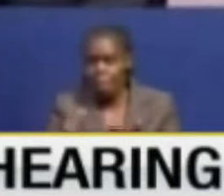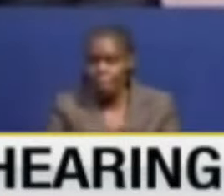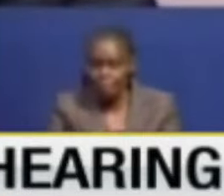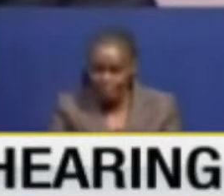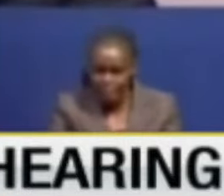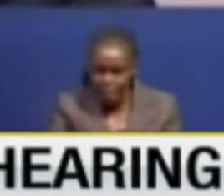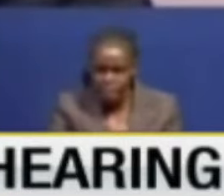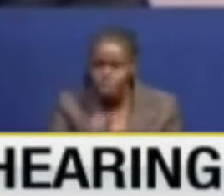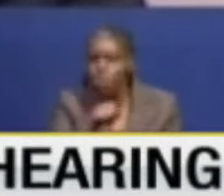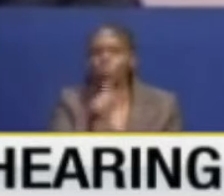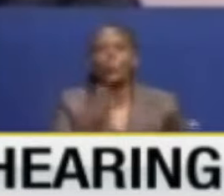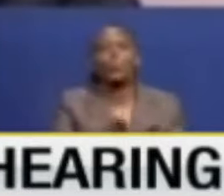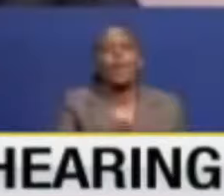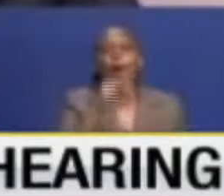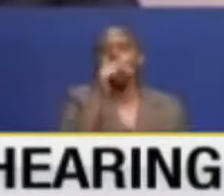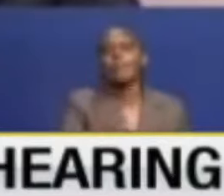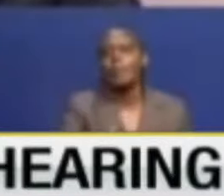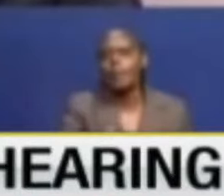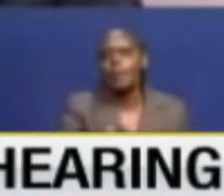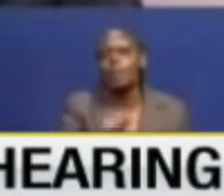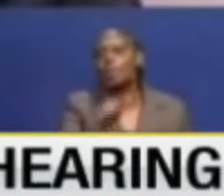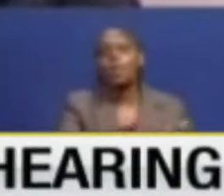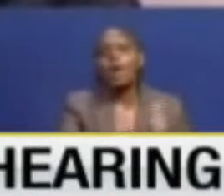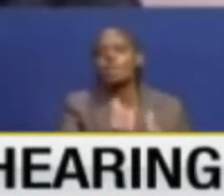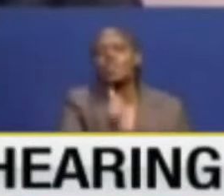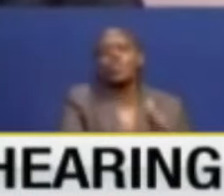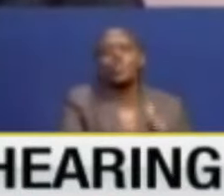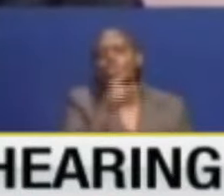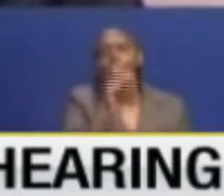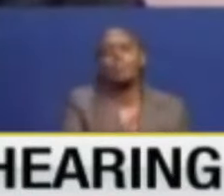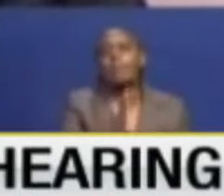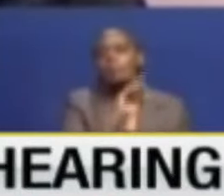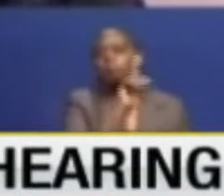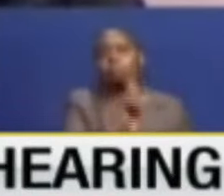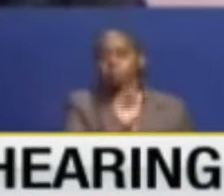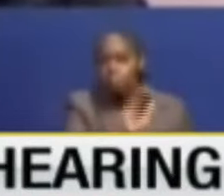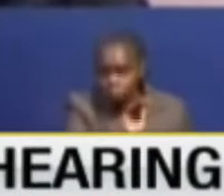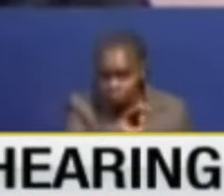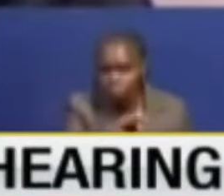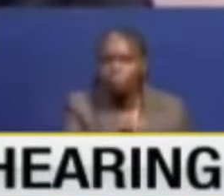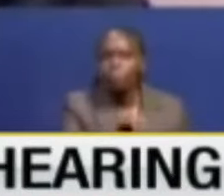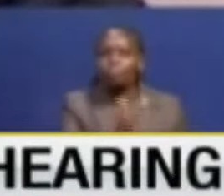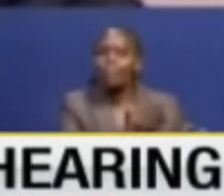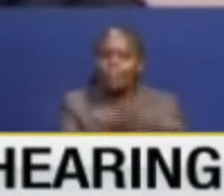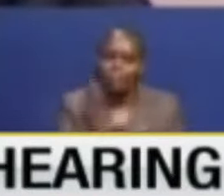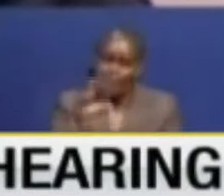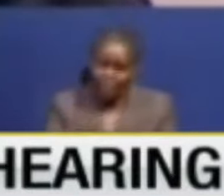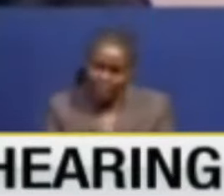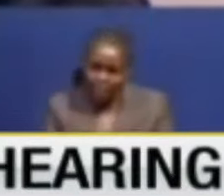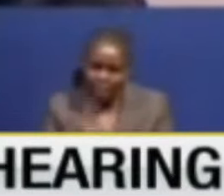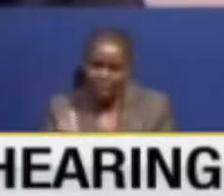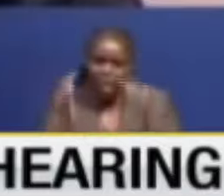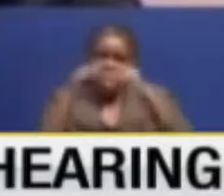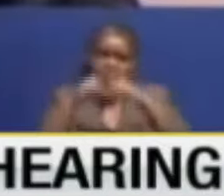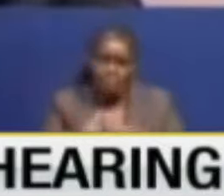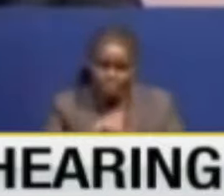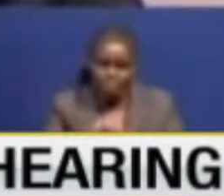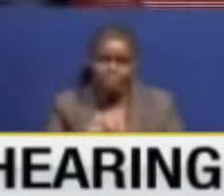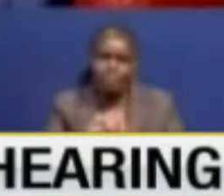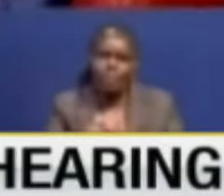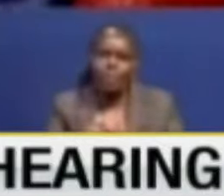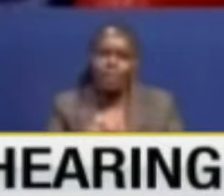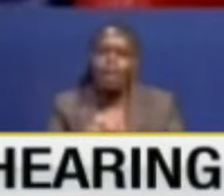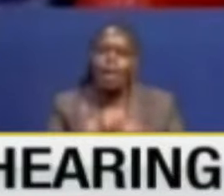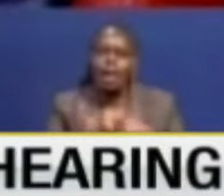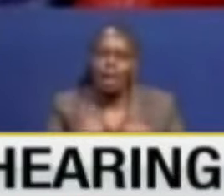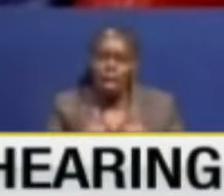funds, where are you? What actions have you taken? We'll bring cases where the county assembly has attempted to